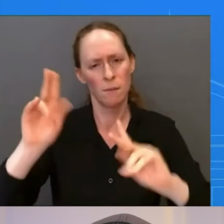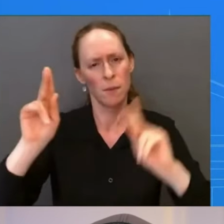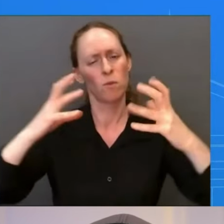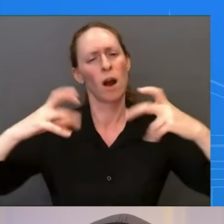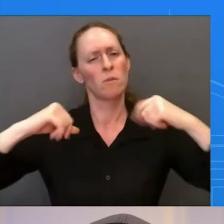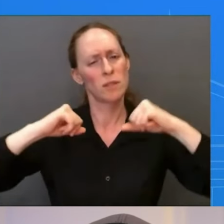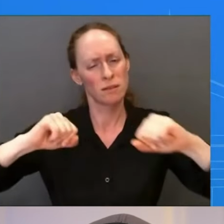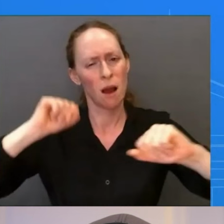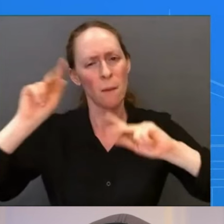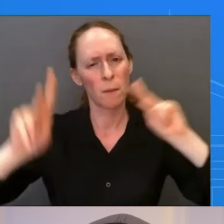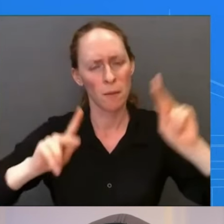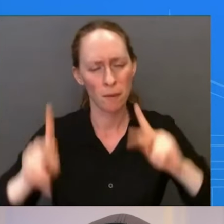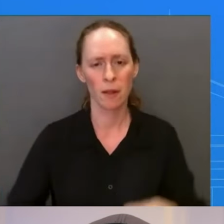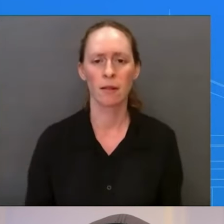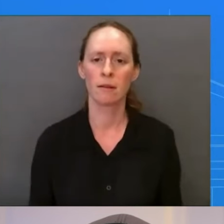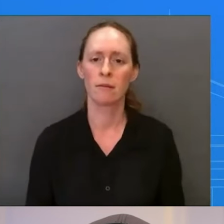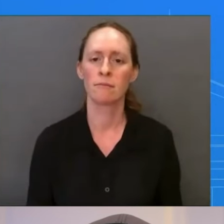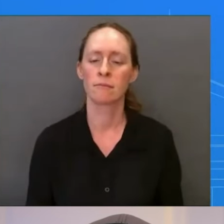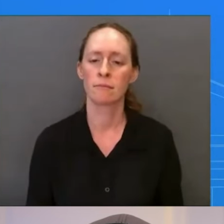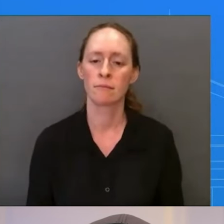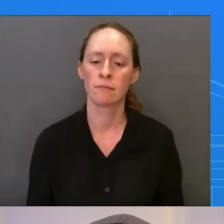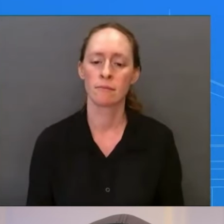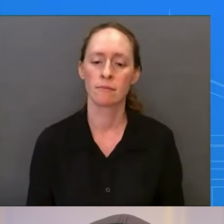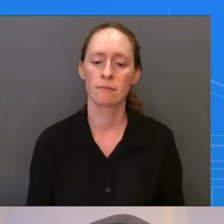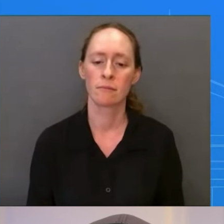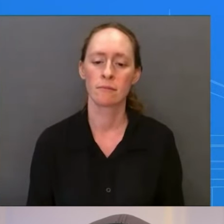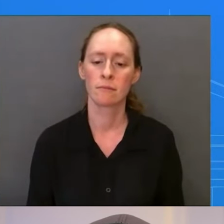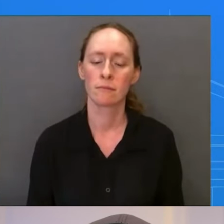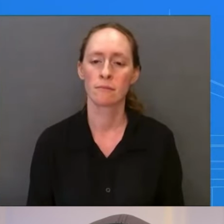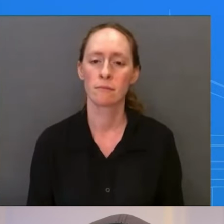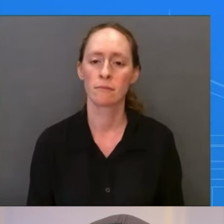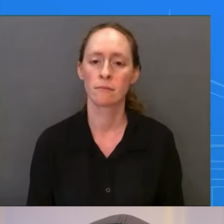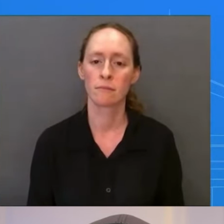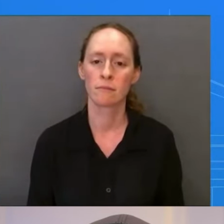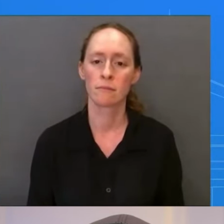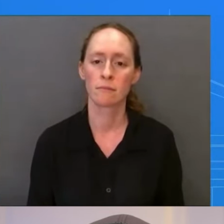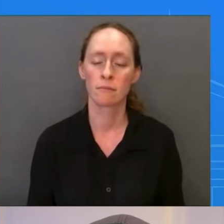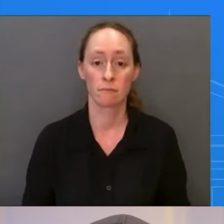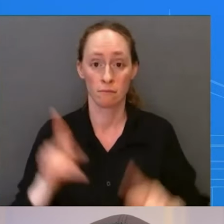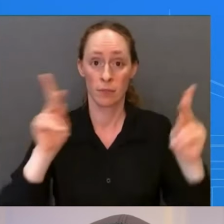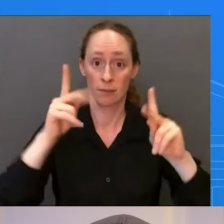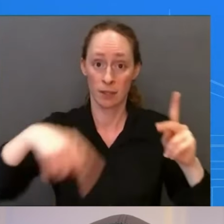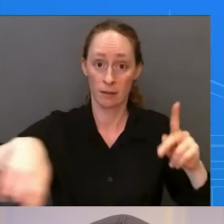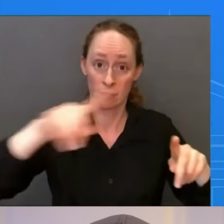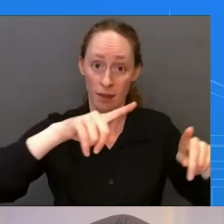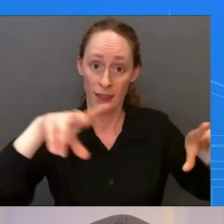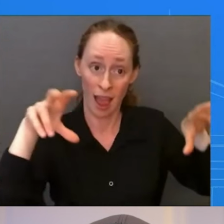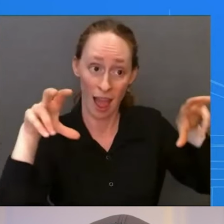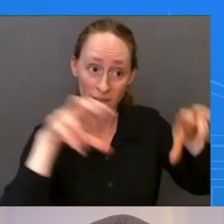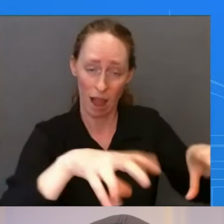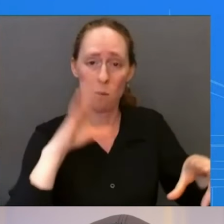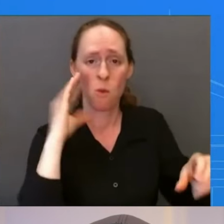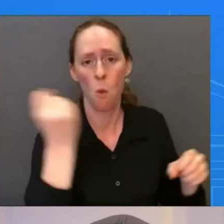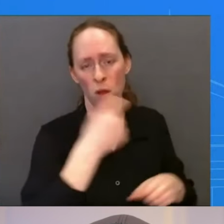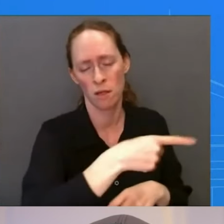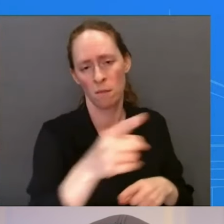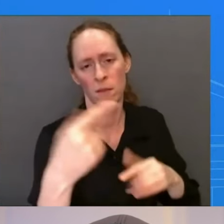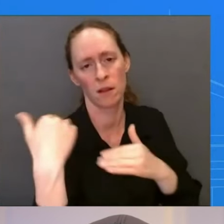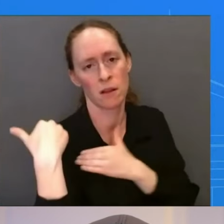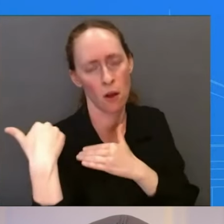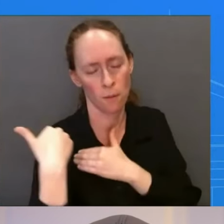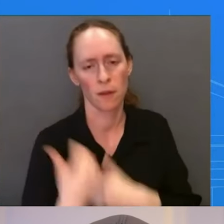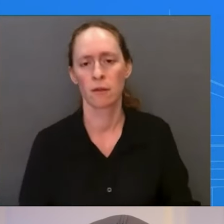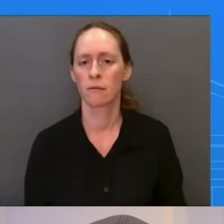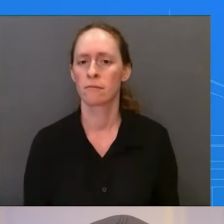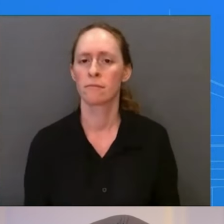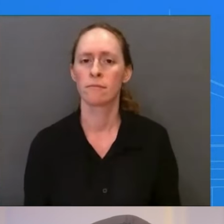that, you know, that they are held accountable. And that's what the president is going to continue to say. Of course, the president has always said, even with